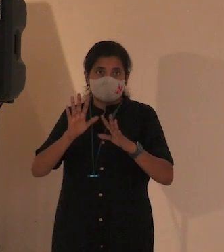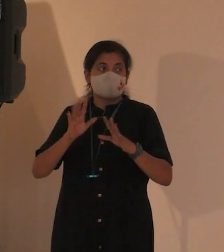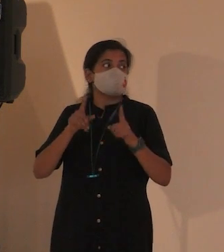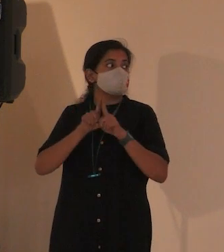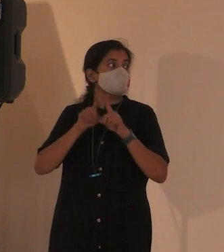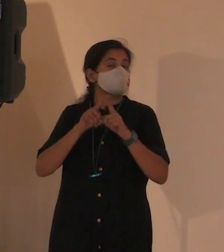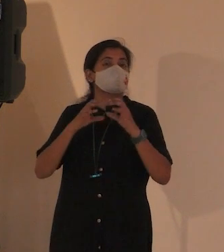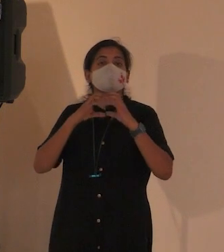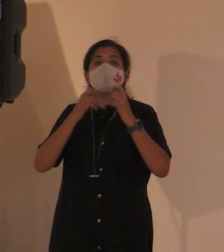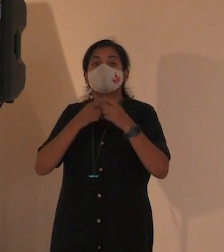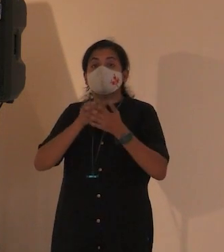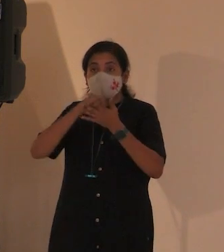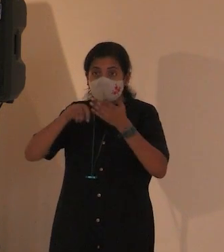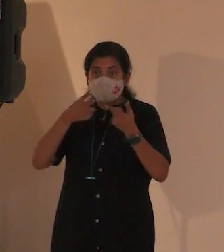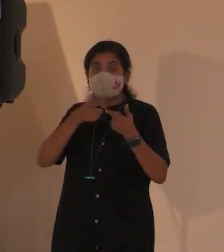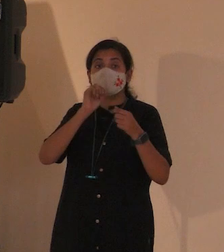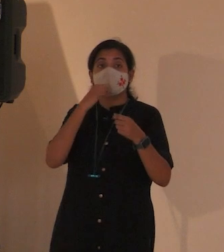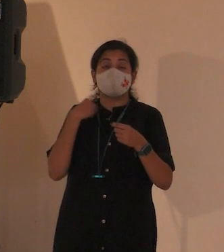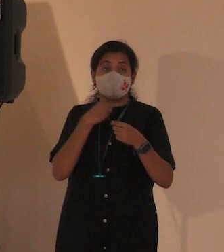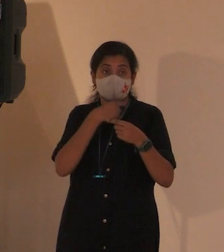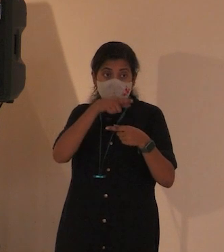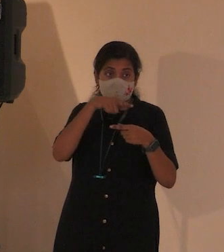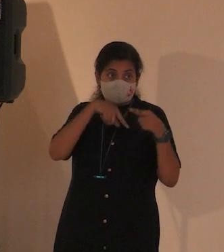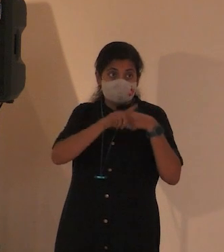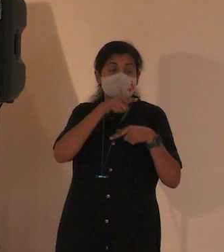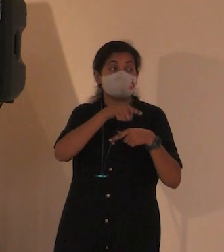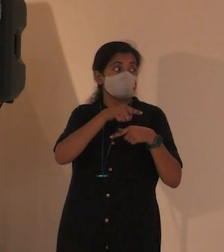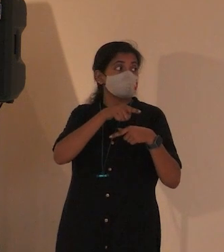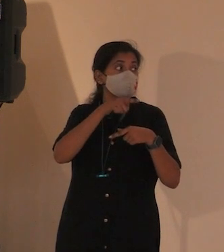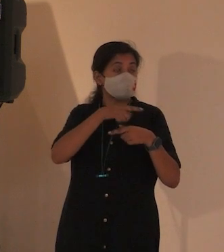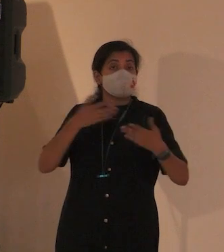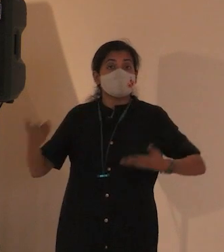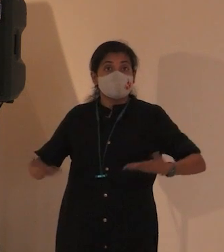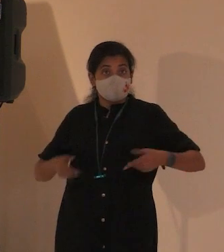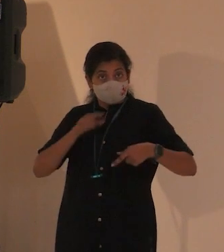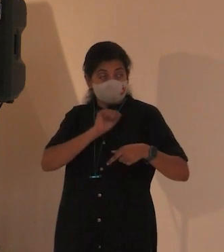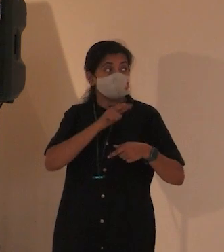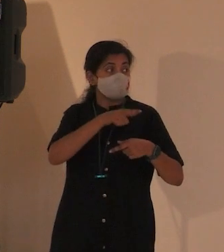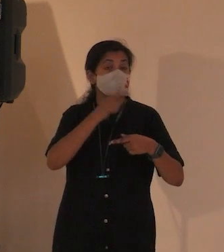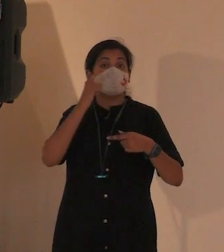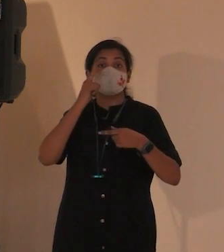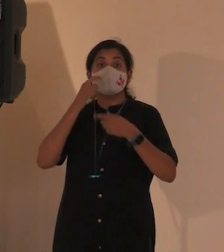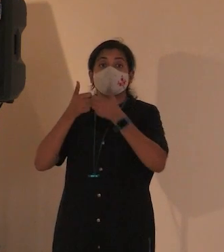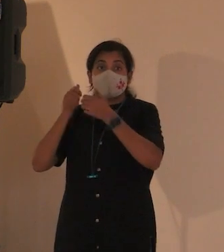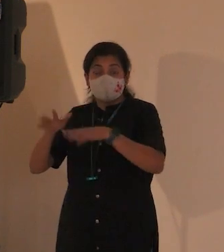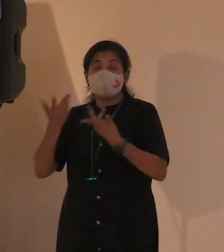were written by doctors who are in Calcutta to their girlfriends, wives, and whoever it